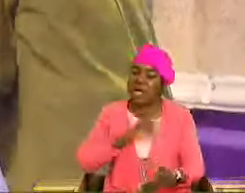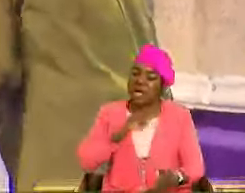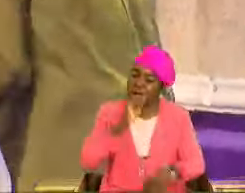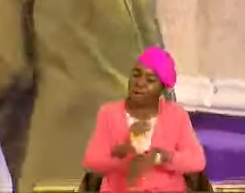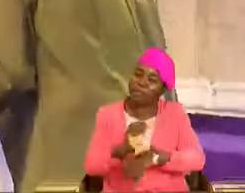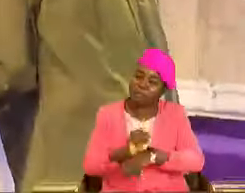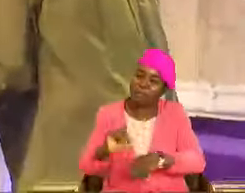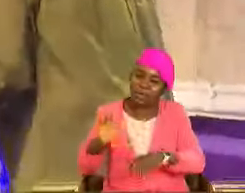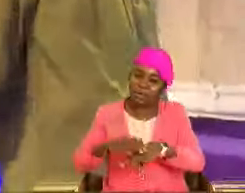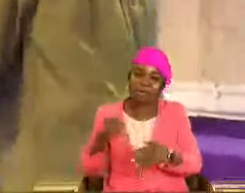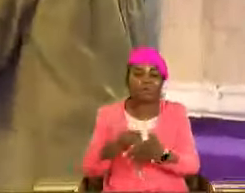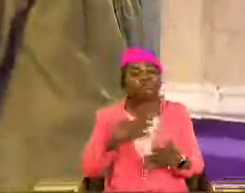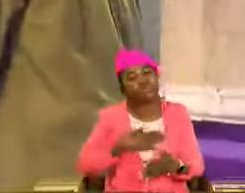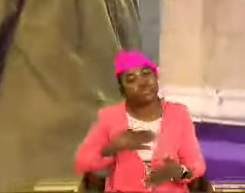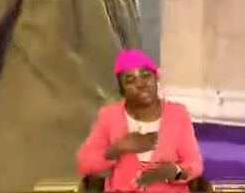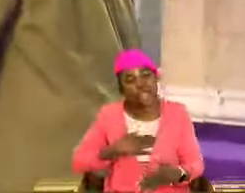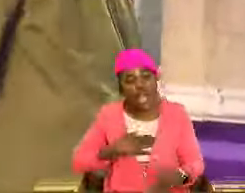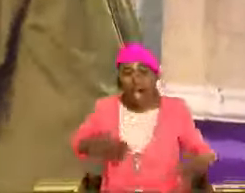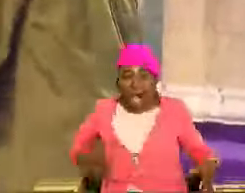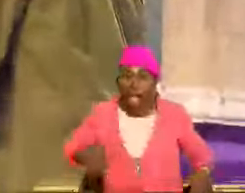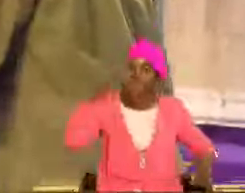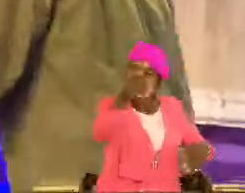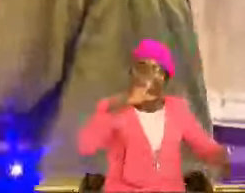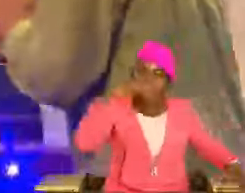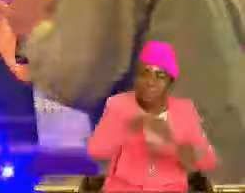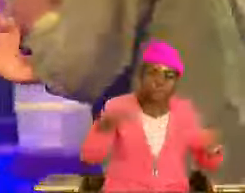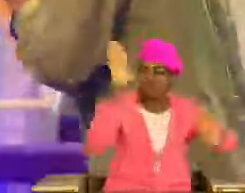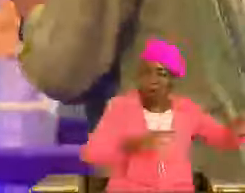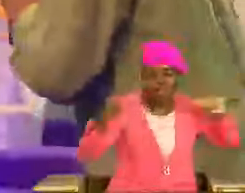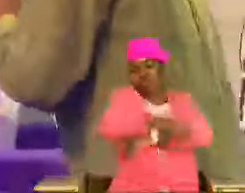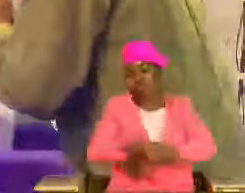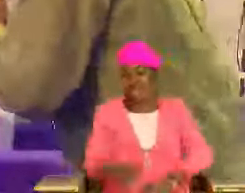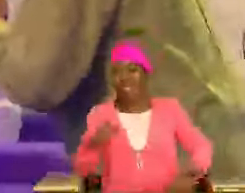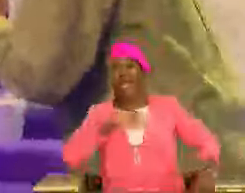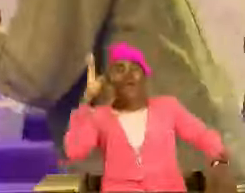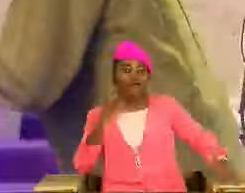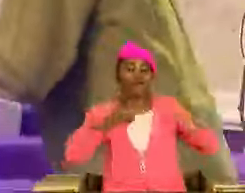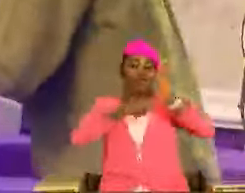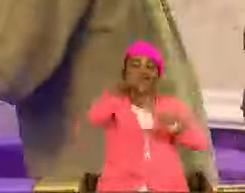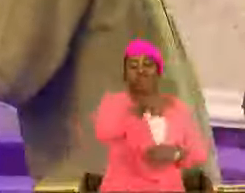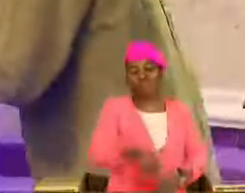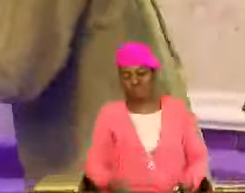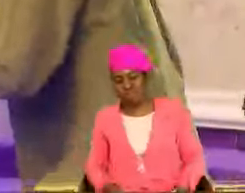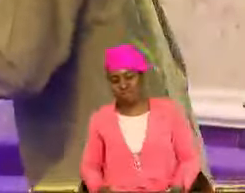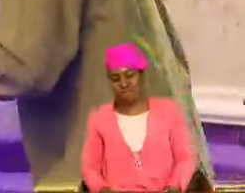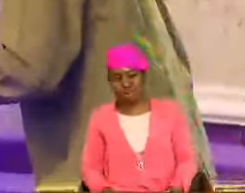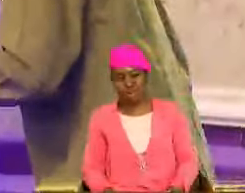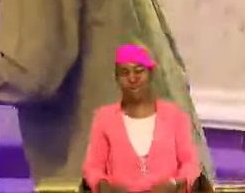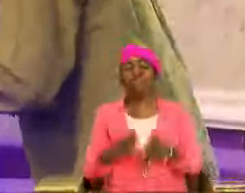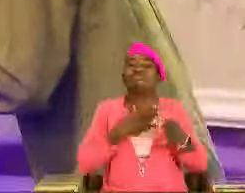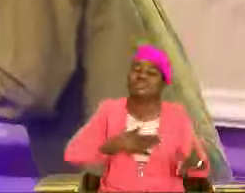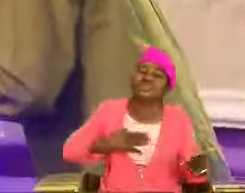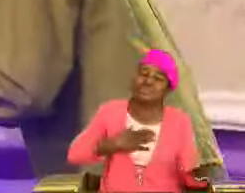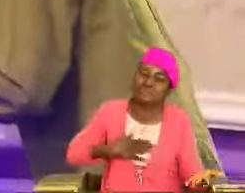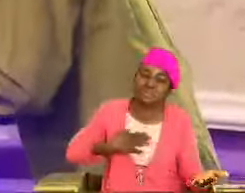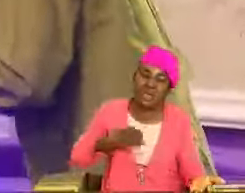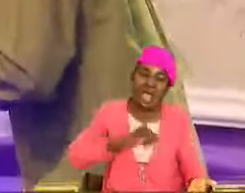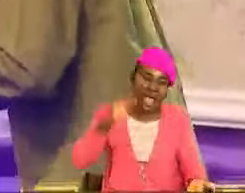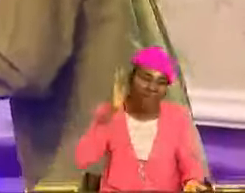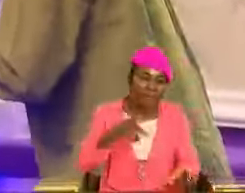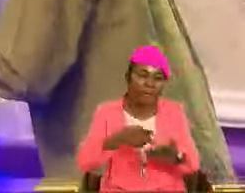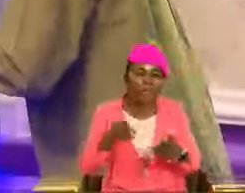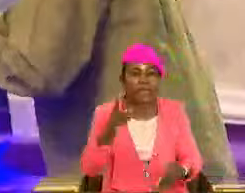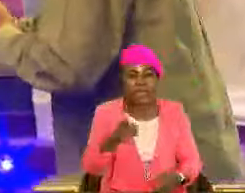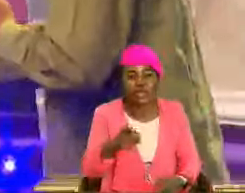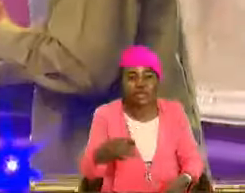not for the last pleas I will show you you your money I will pay you is it because I'm a Christian I will pay you your